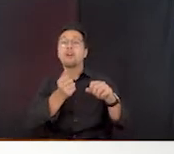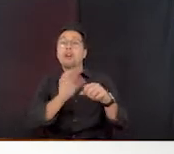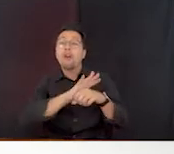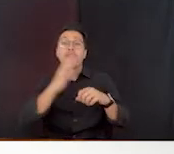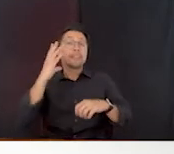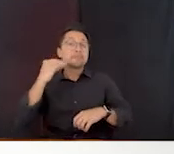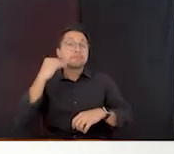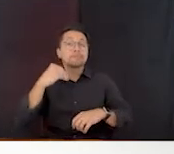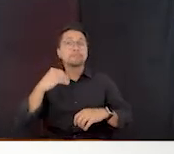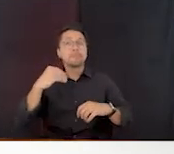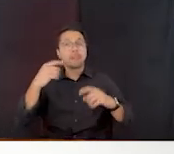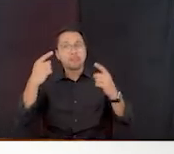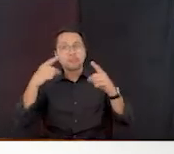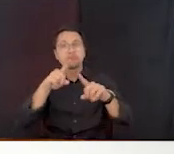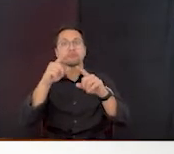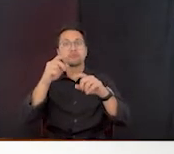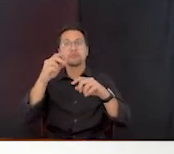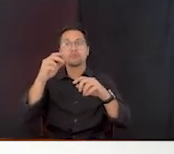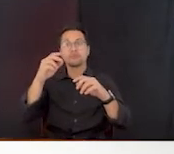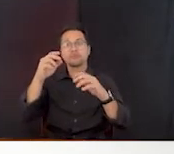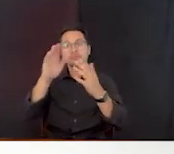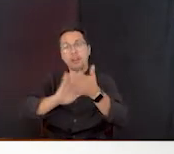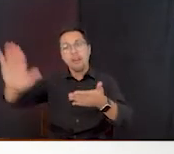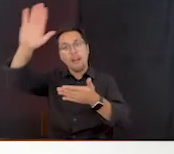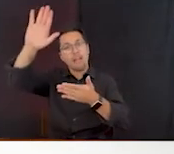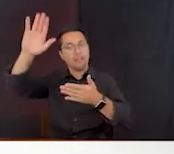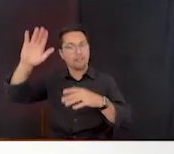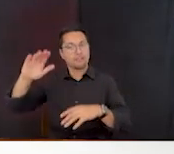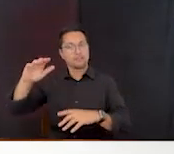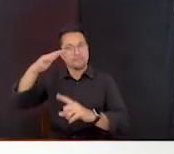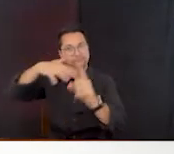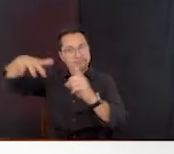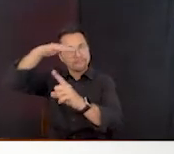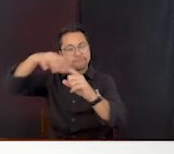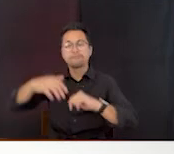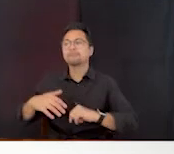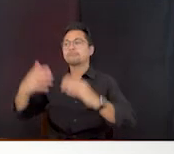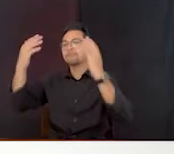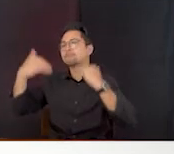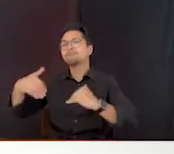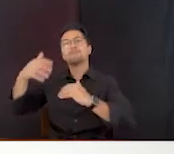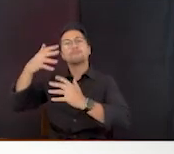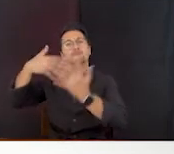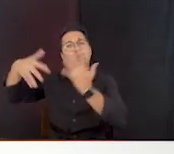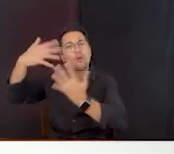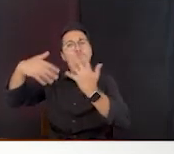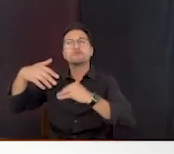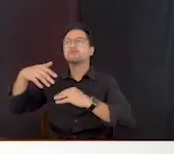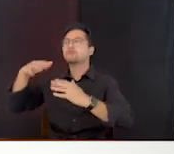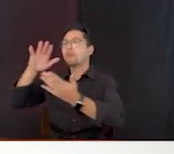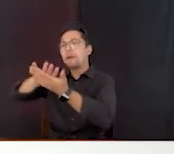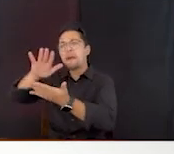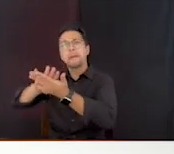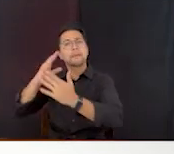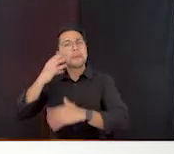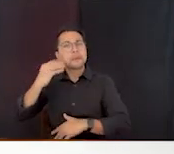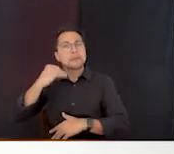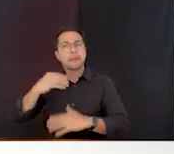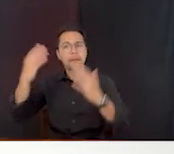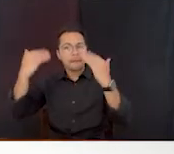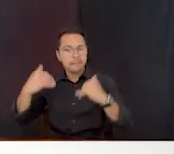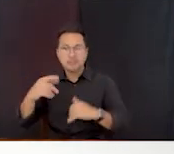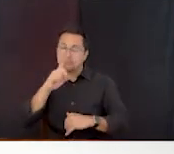it's important to know what are our objectives. So, getting to know UOC, the